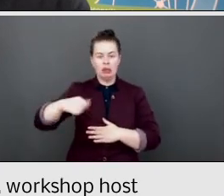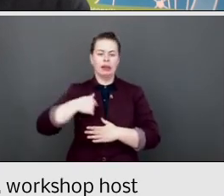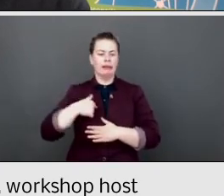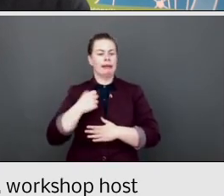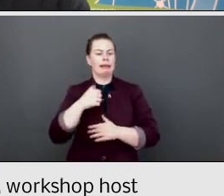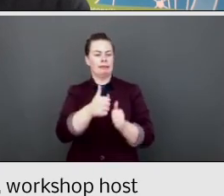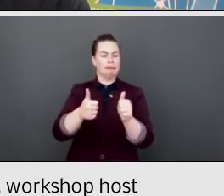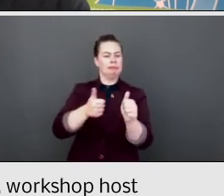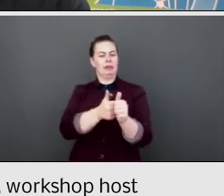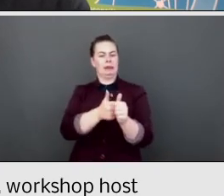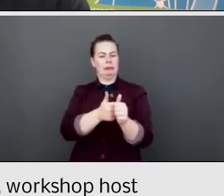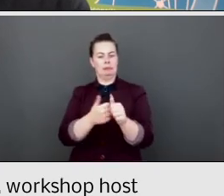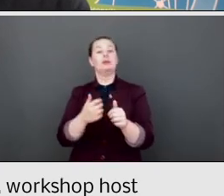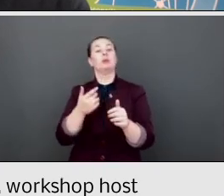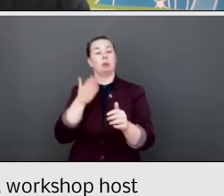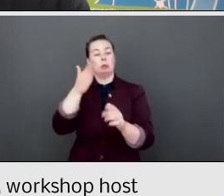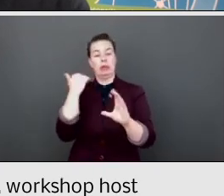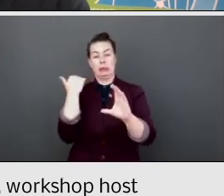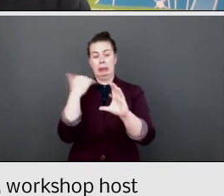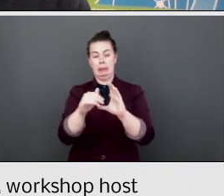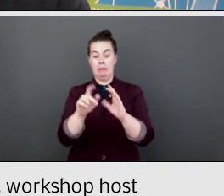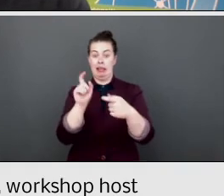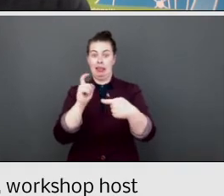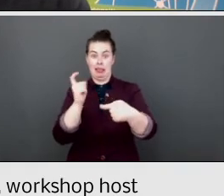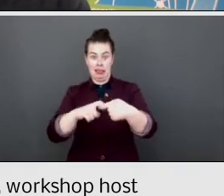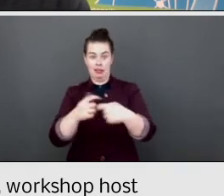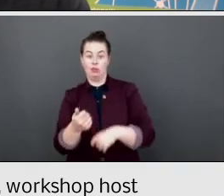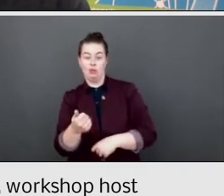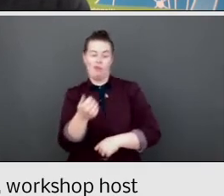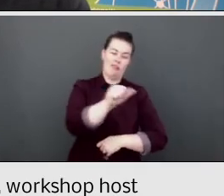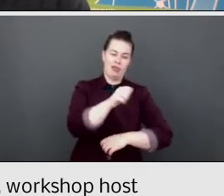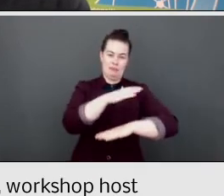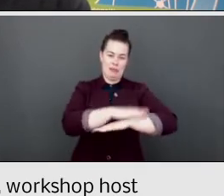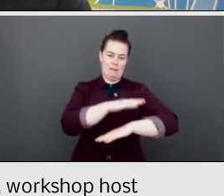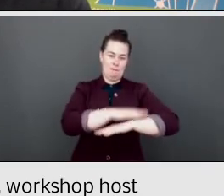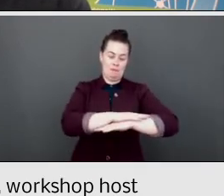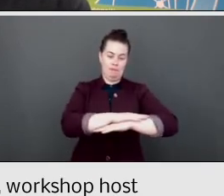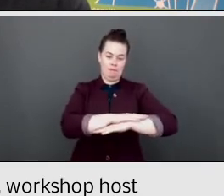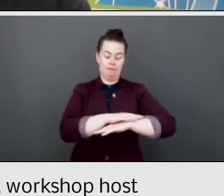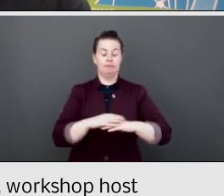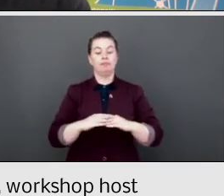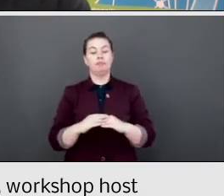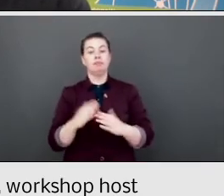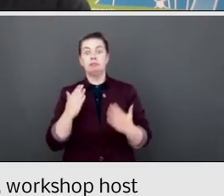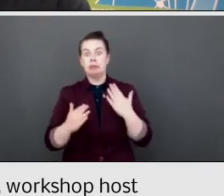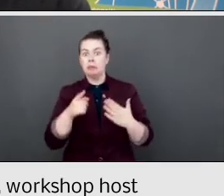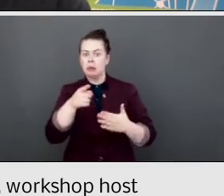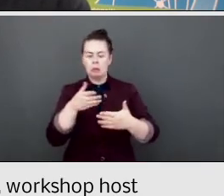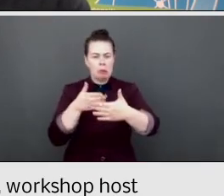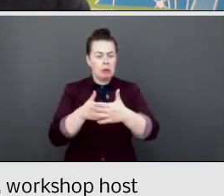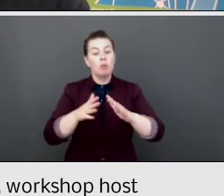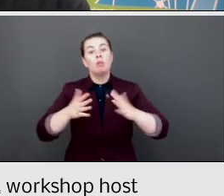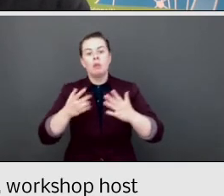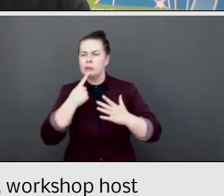we will send you links to an alternative platform to keep the sessions running. If you should encounter any difficulties or